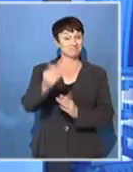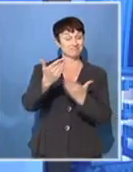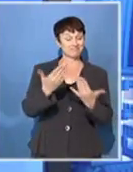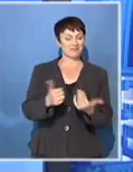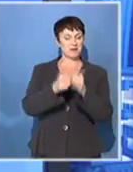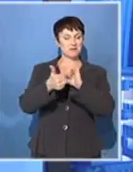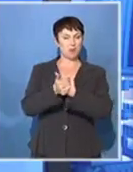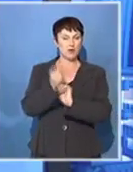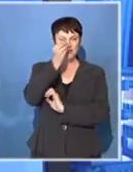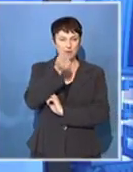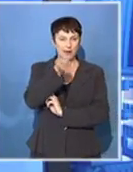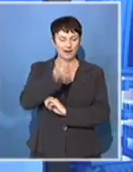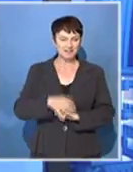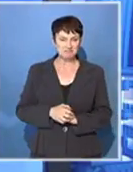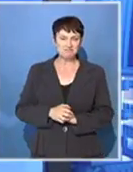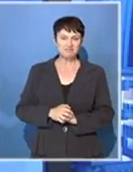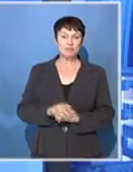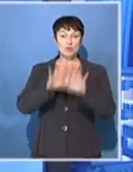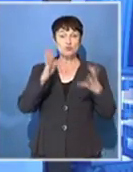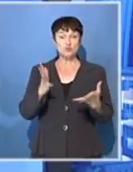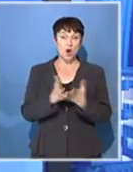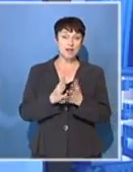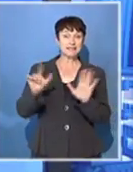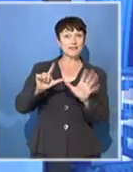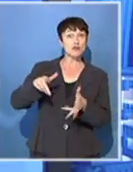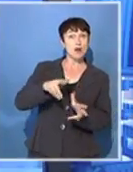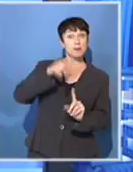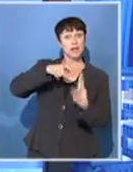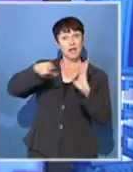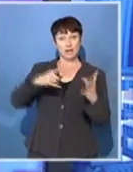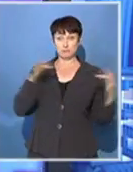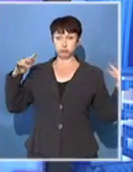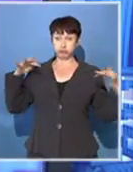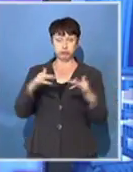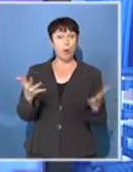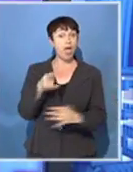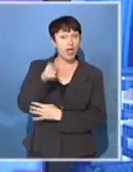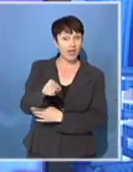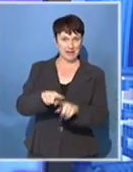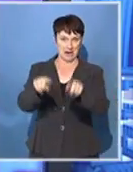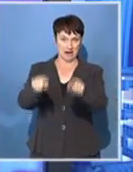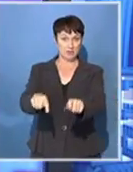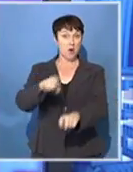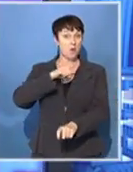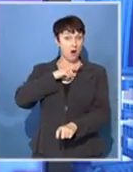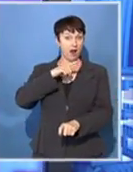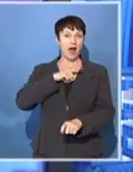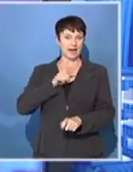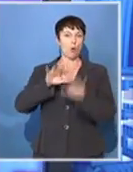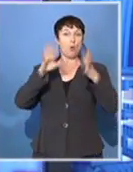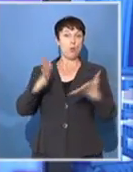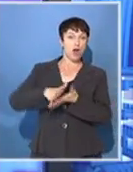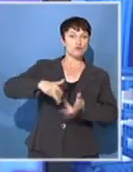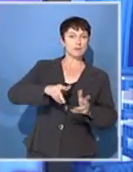Welcome back. Bit of sports news for you now. The best Sevens rugby players have descended on the mother city for the Cape Town leg of the World Rugby Sevens Series.